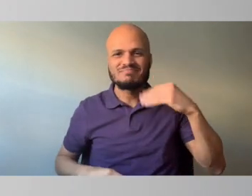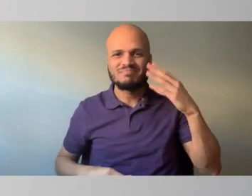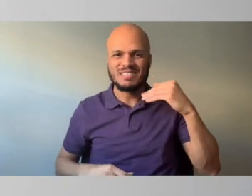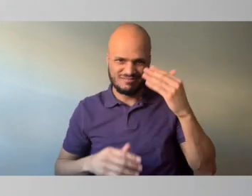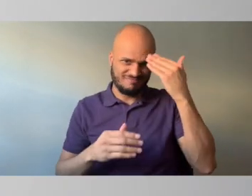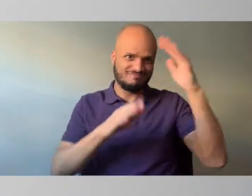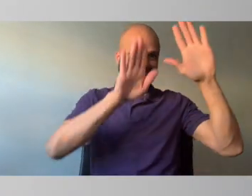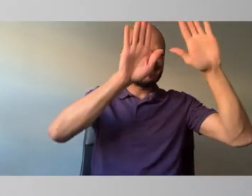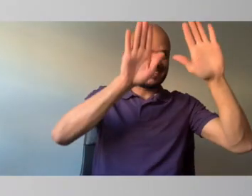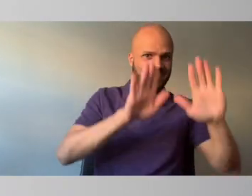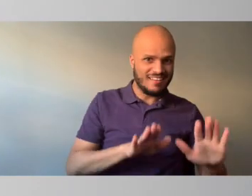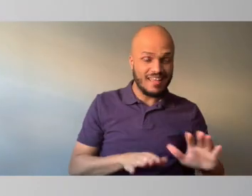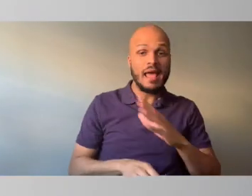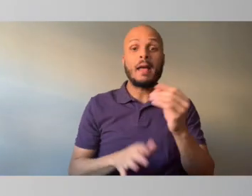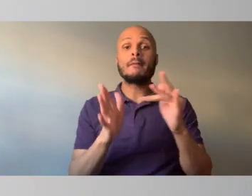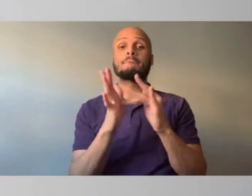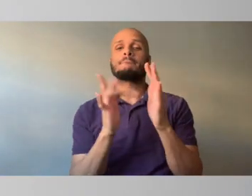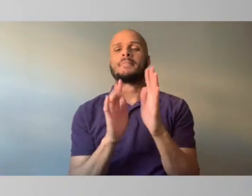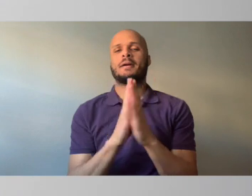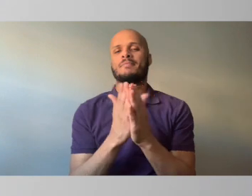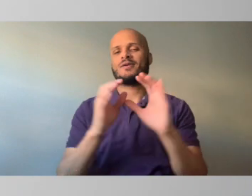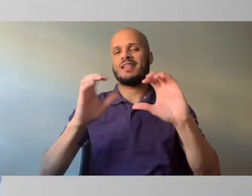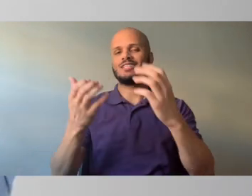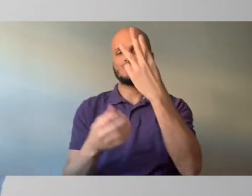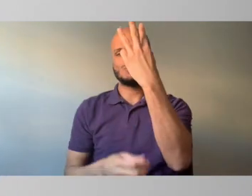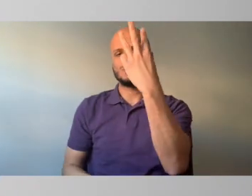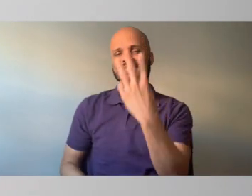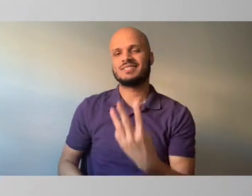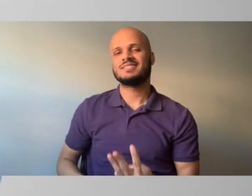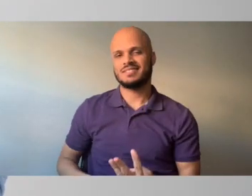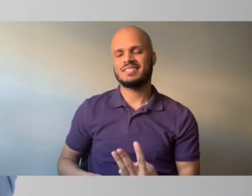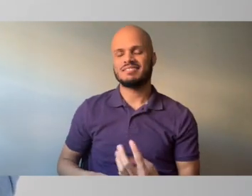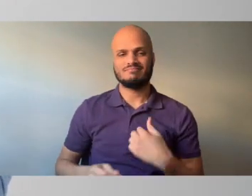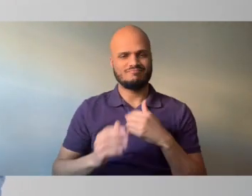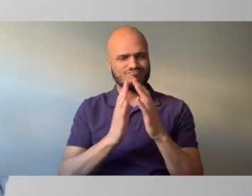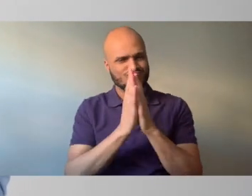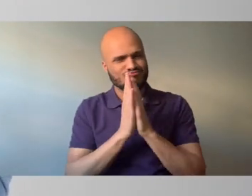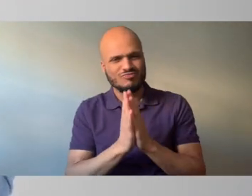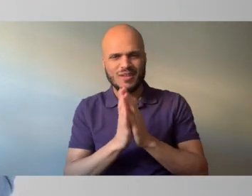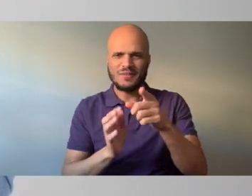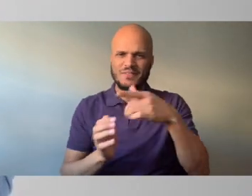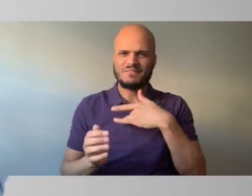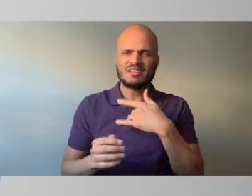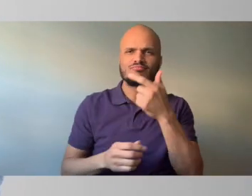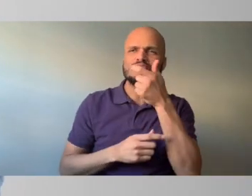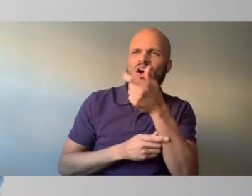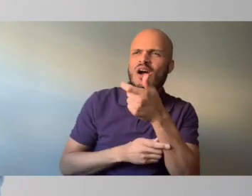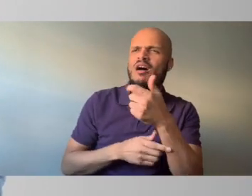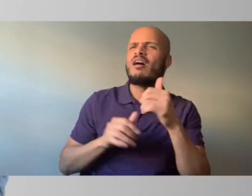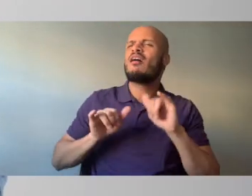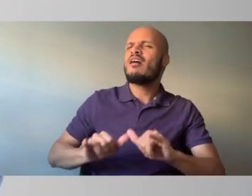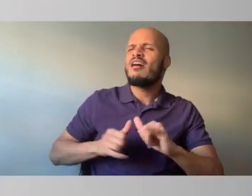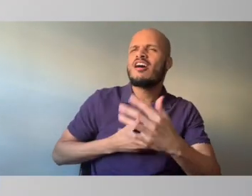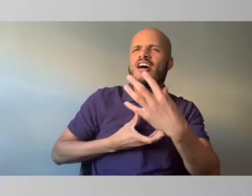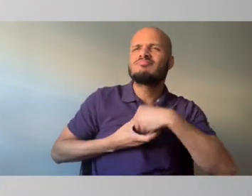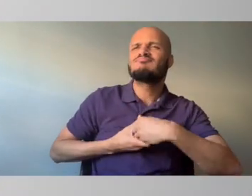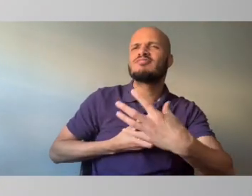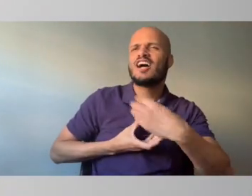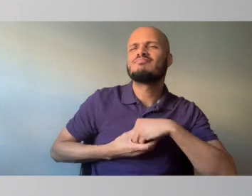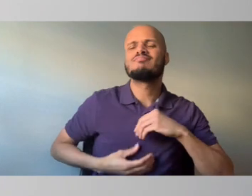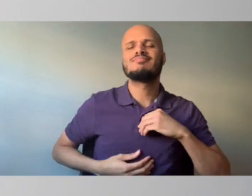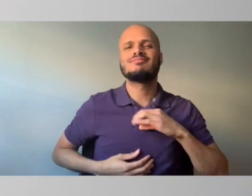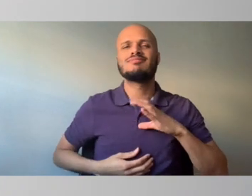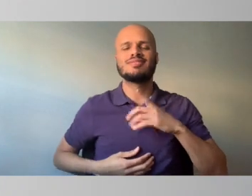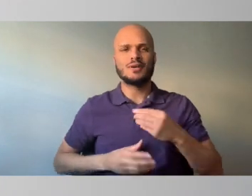the Bible class that take place on Wednesday. I pray they've been feeding your soul and you've been growing in the word of God as you've been watching.